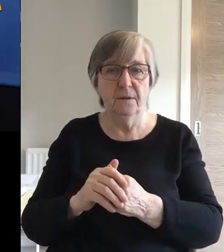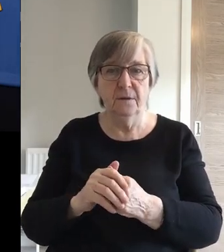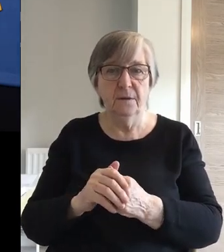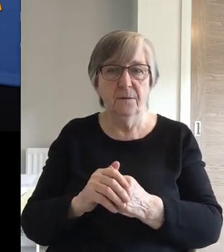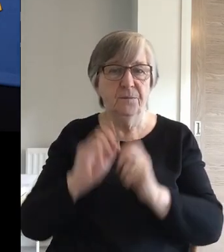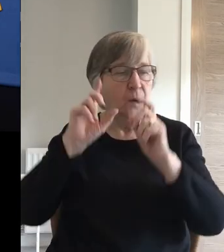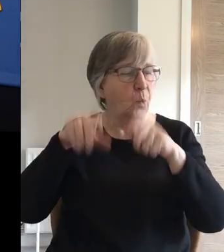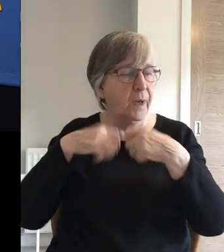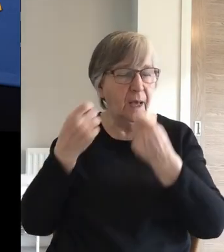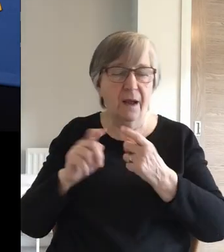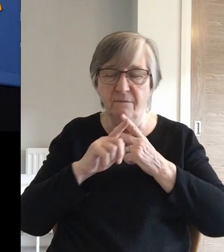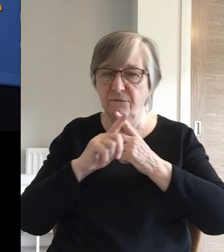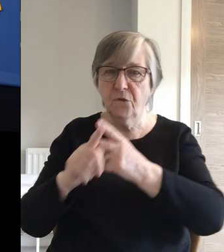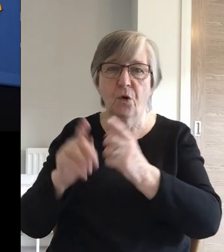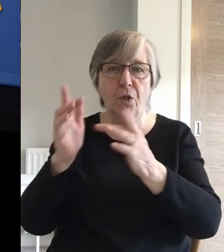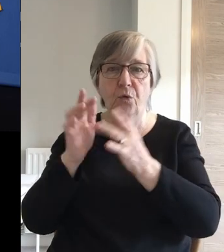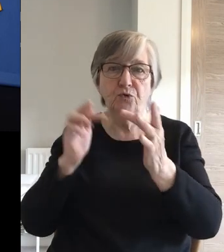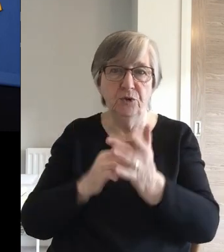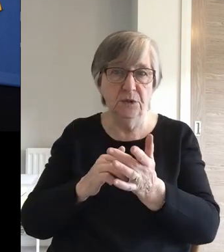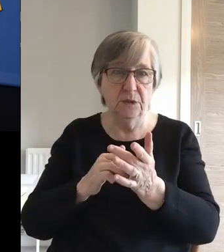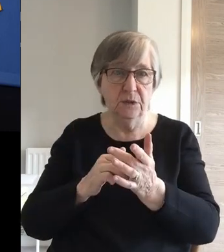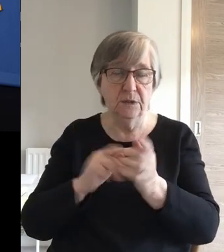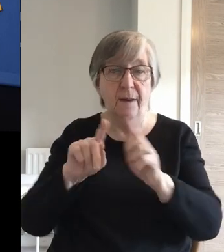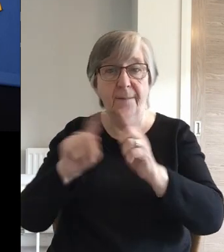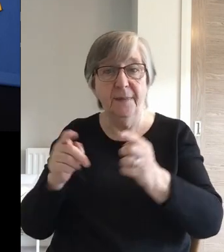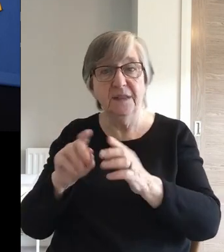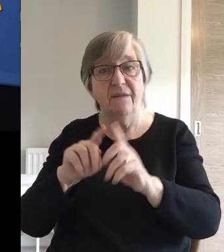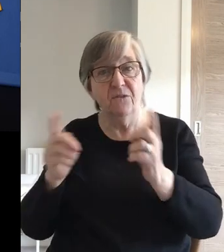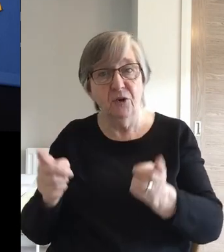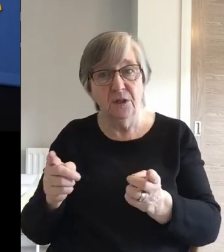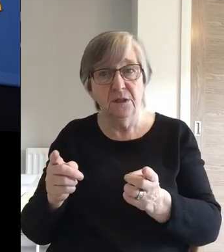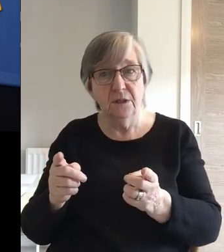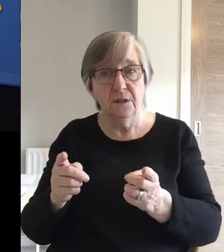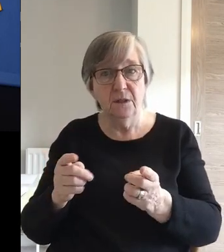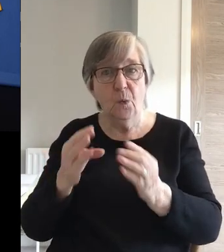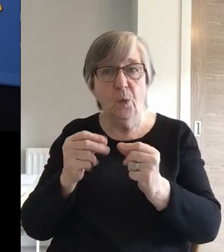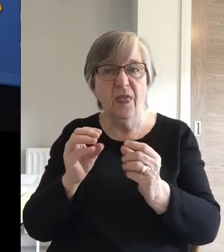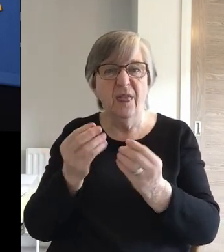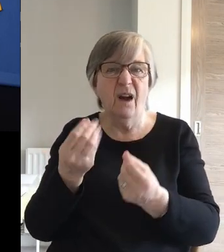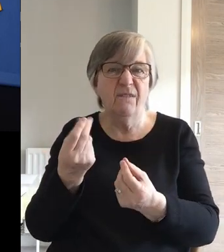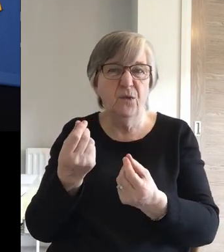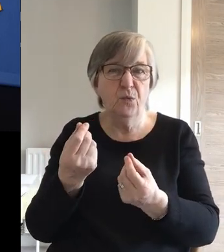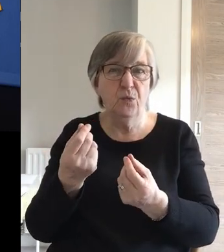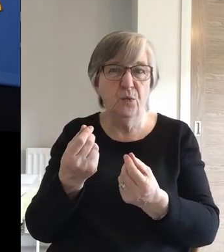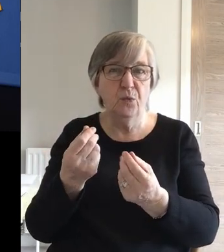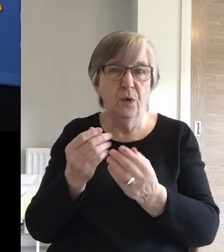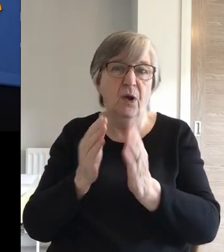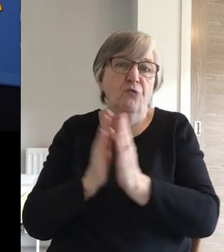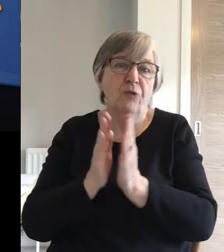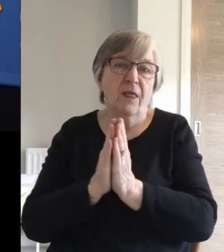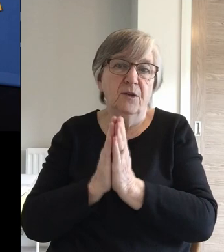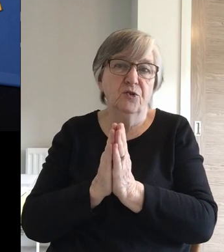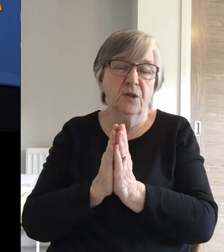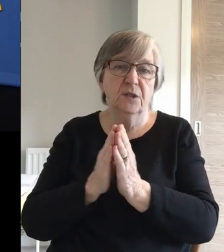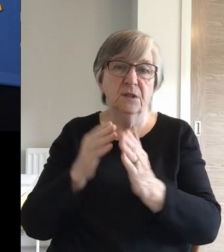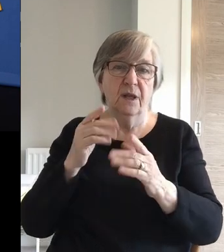And we cannot follow Jesus and be different just with a few religious activities now and again.